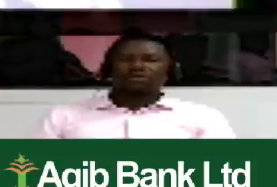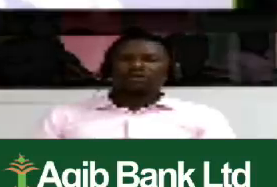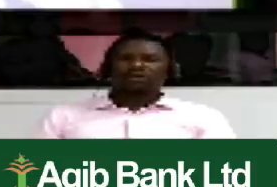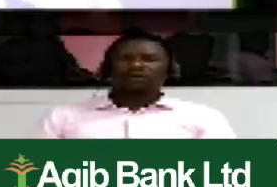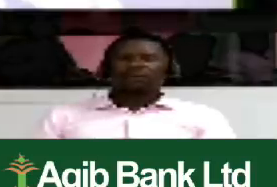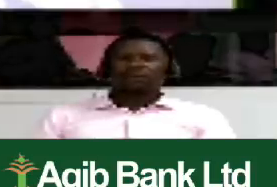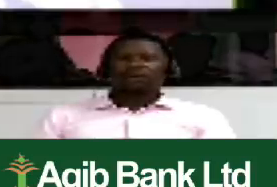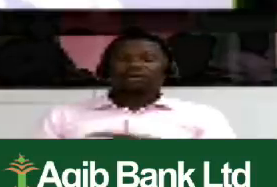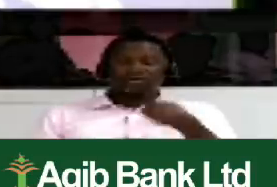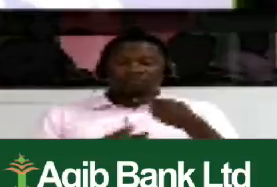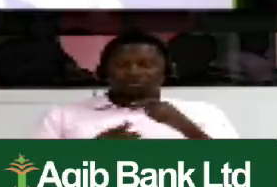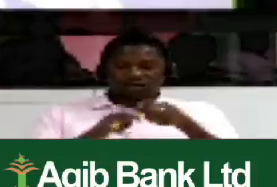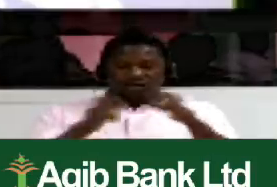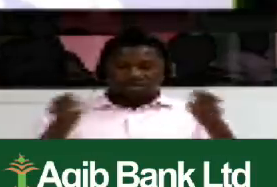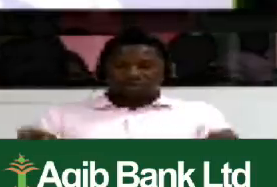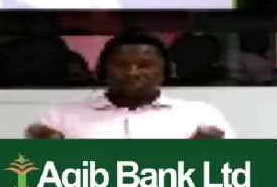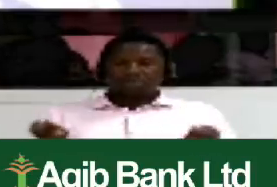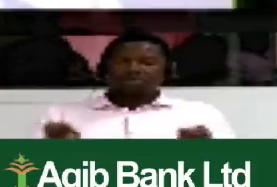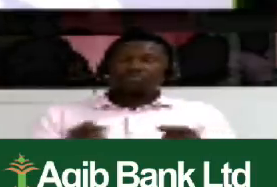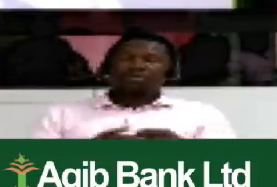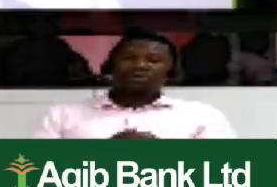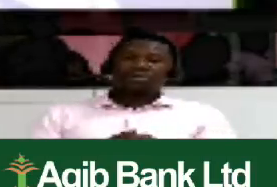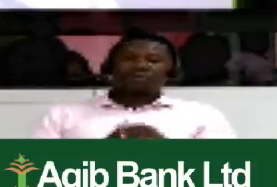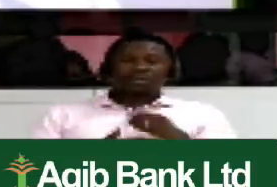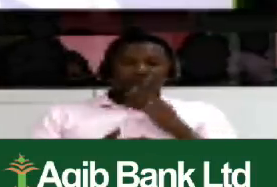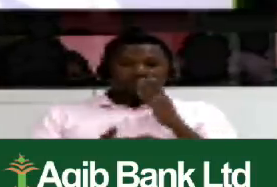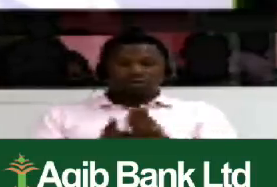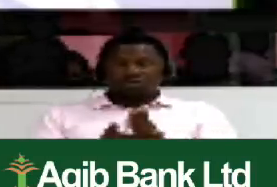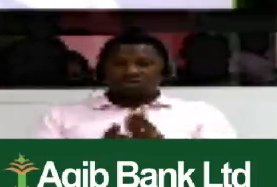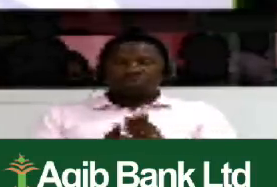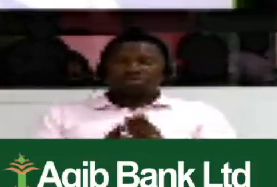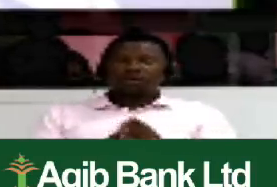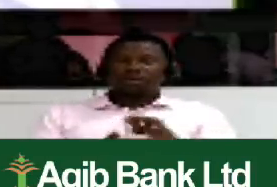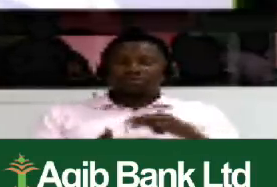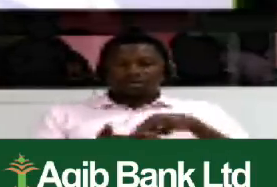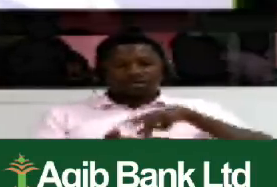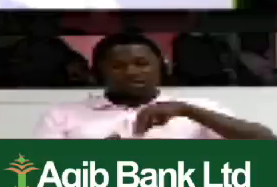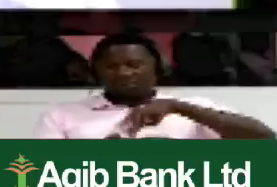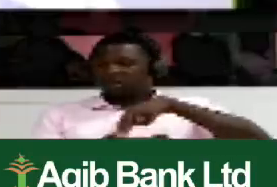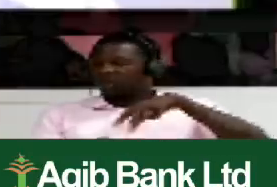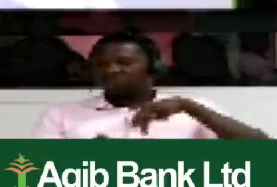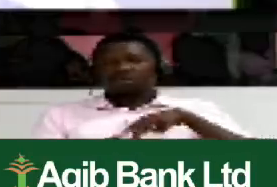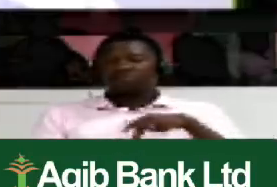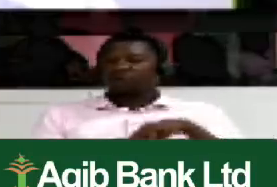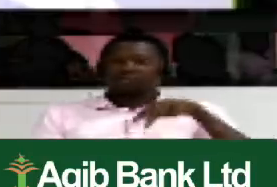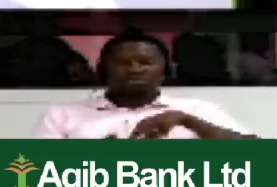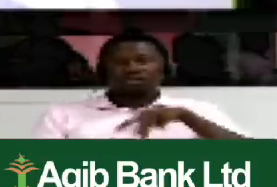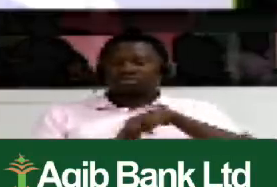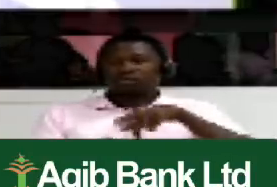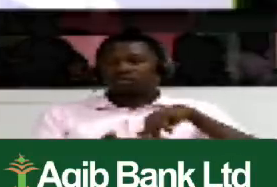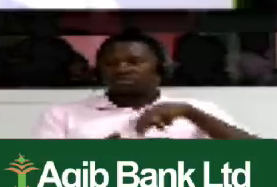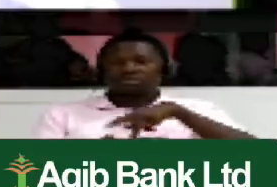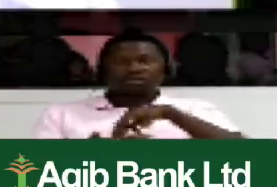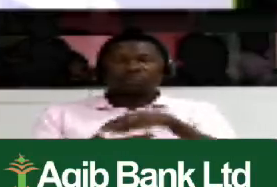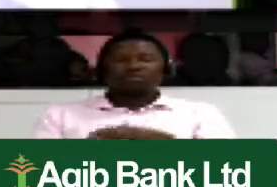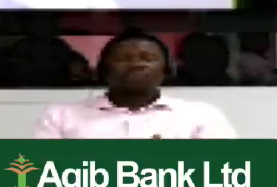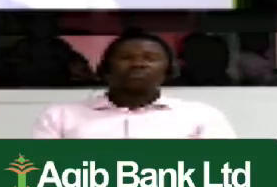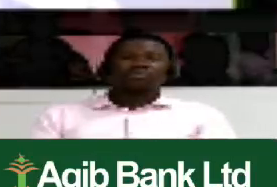From the newspaper, I think it is through stampede. The 3-year-old died as a result of stampede.